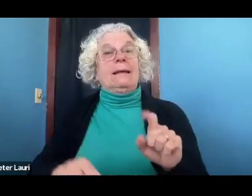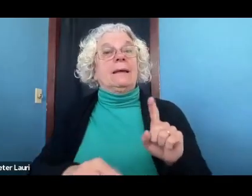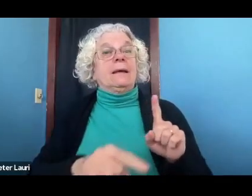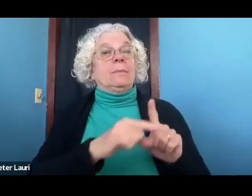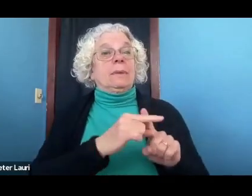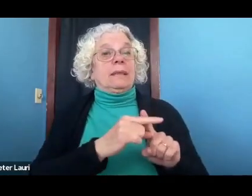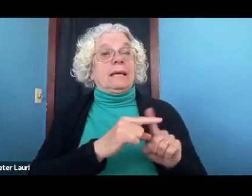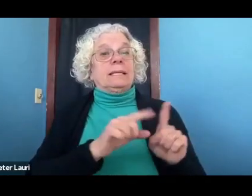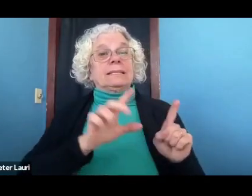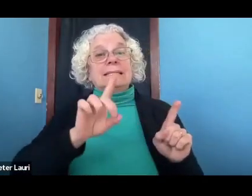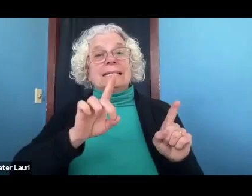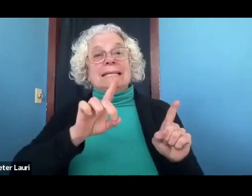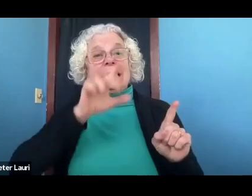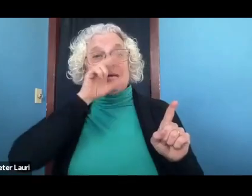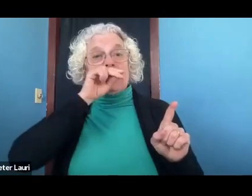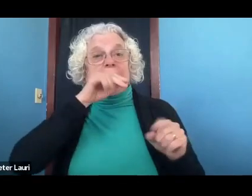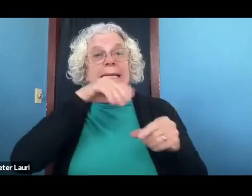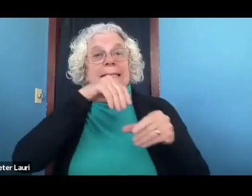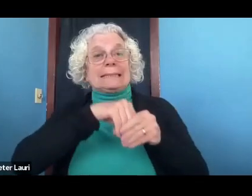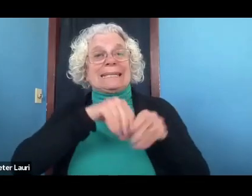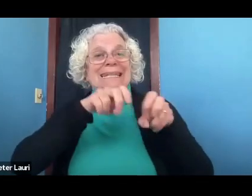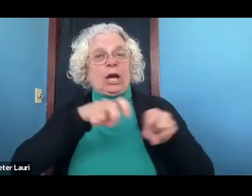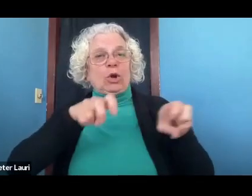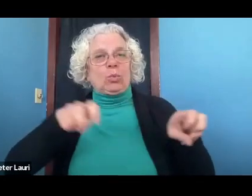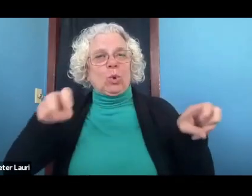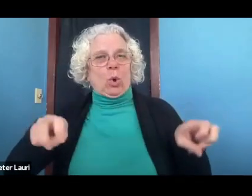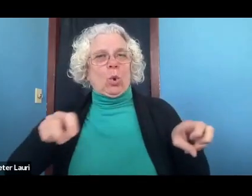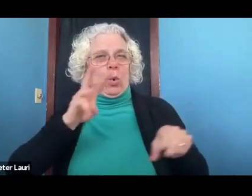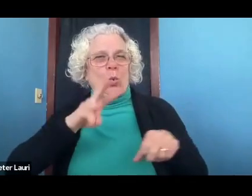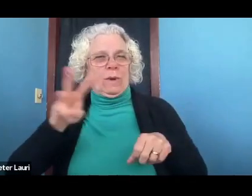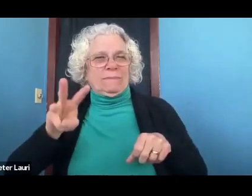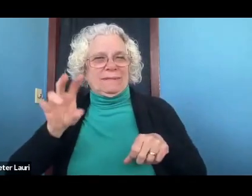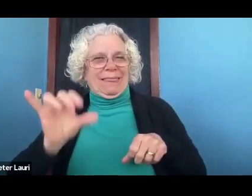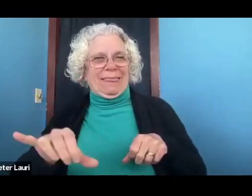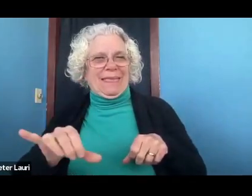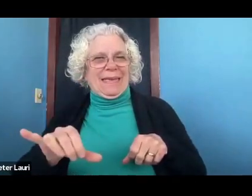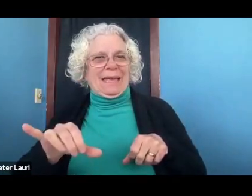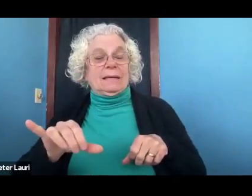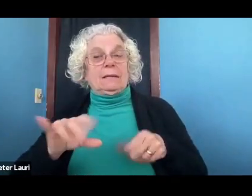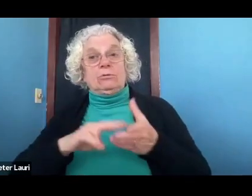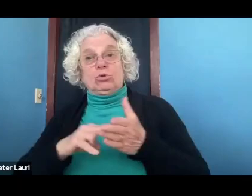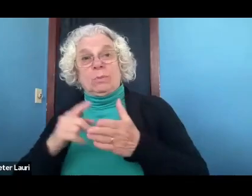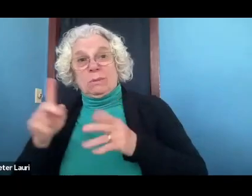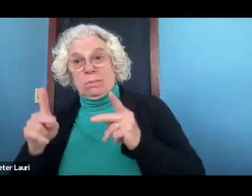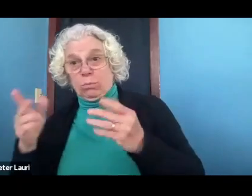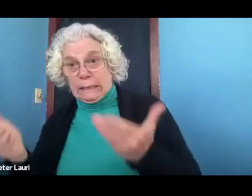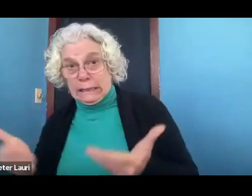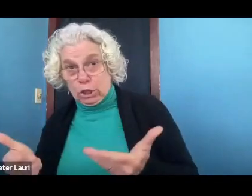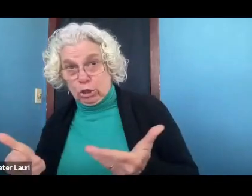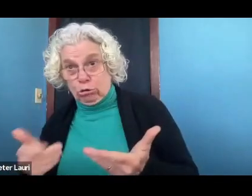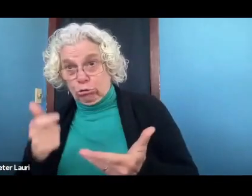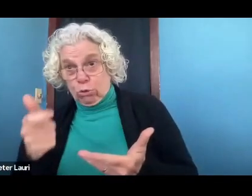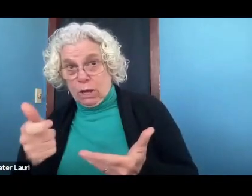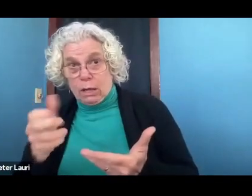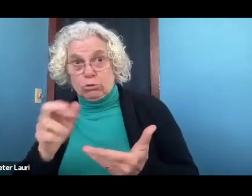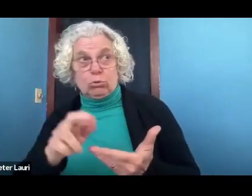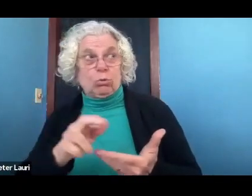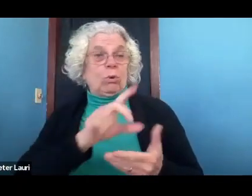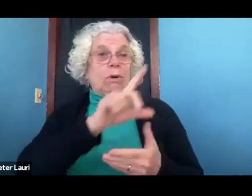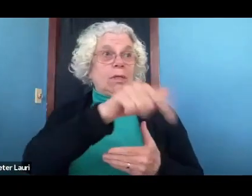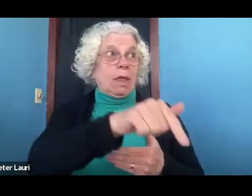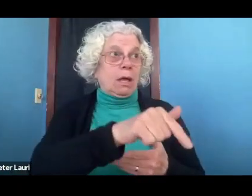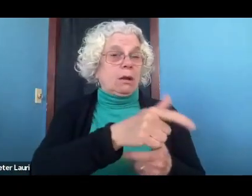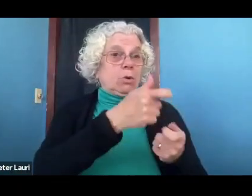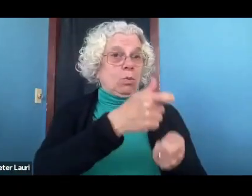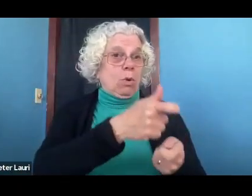on the Get Your Ducks in a Row website. So whether you attend the live session or catch up later, you'll have the opportunity to